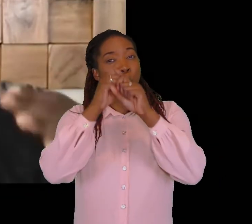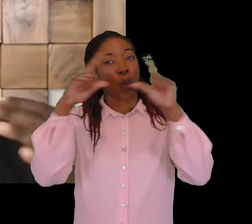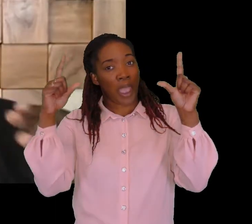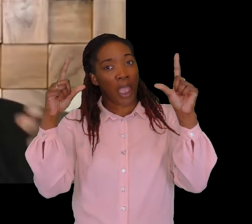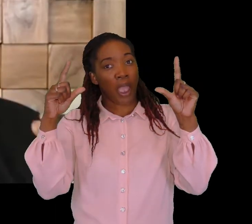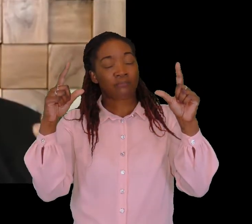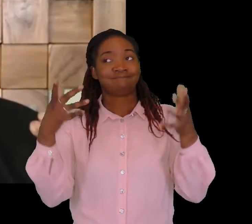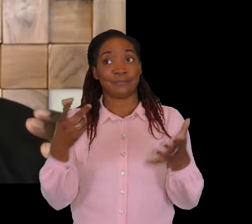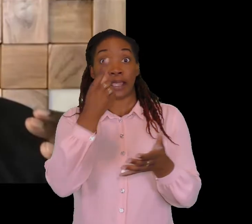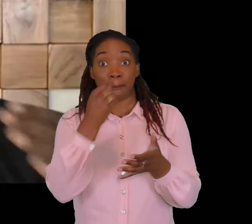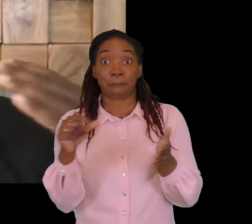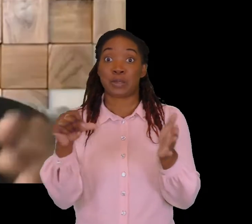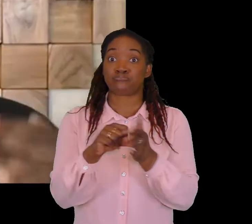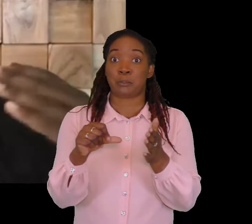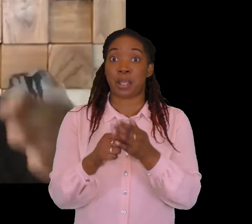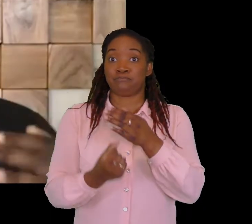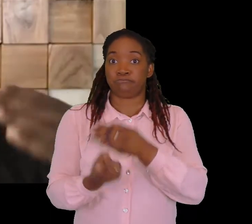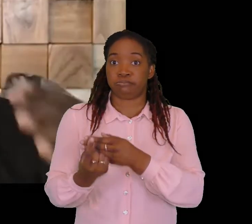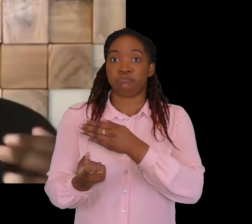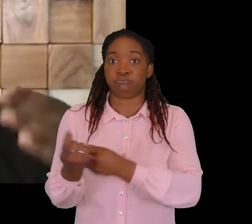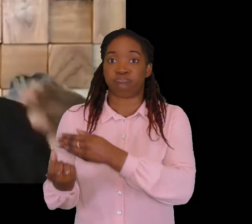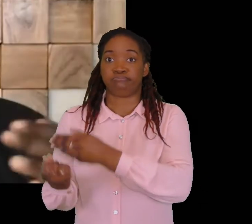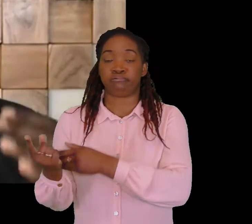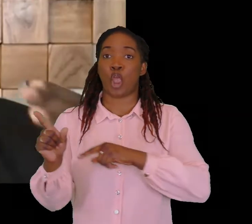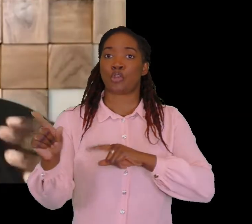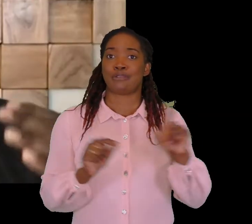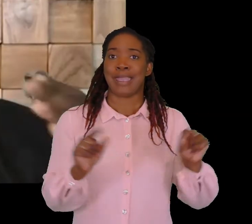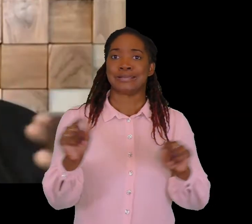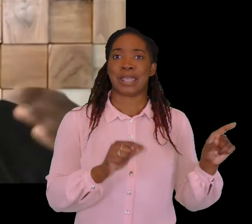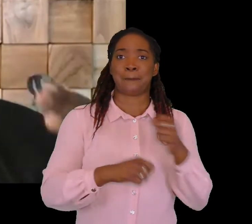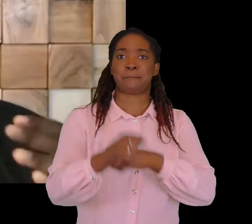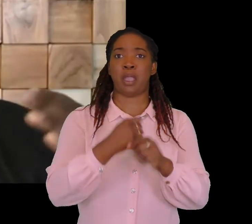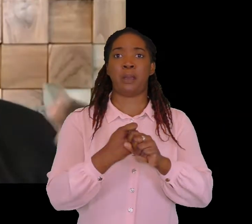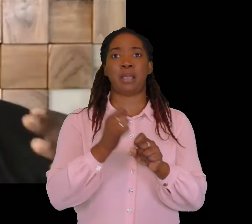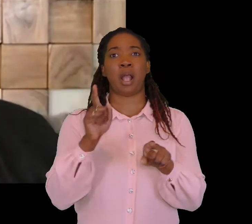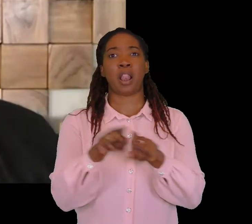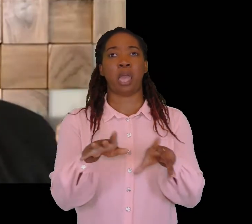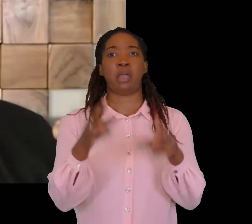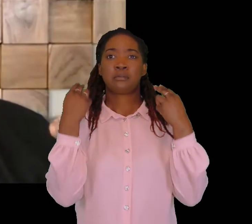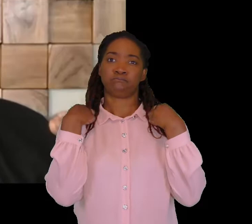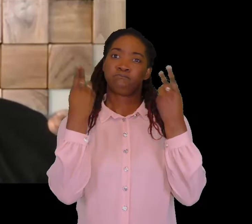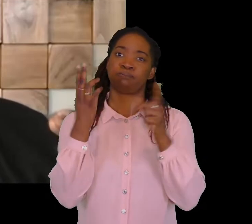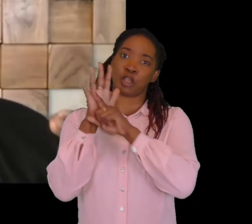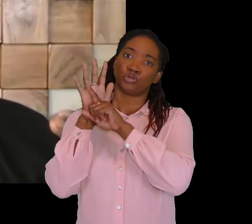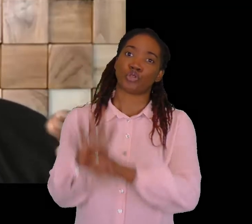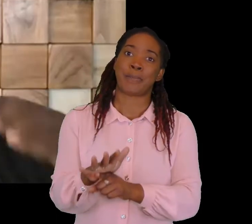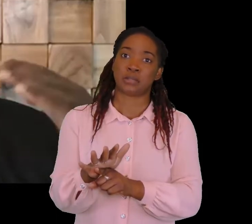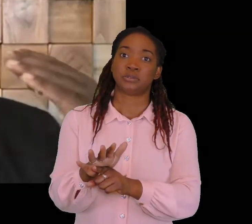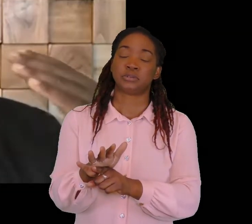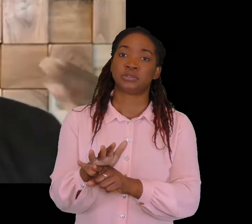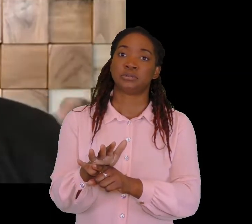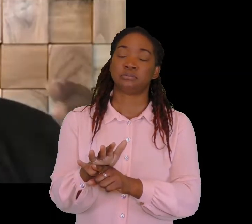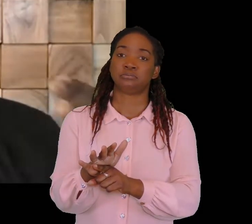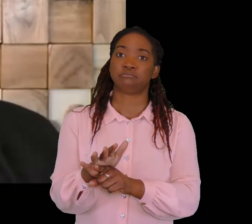the problematic ways in which curating has become this dominant force within contemporary art, and